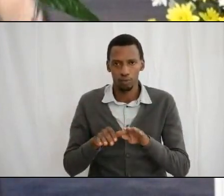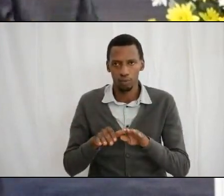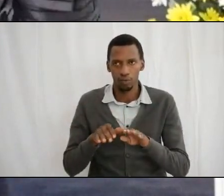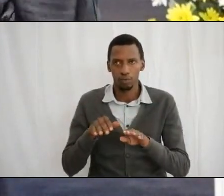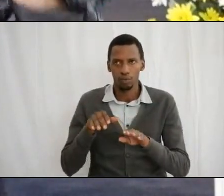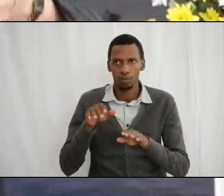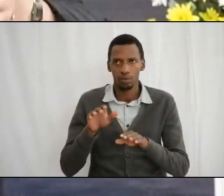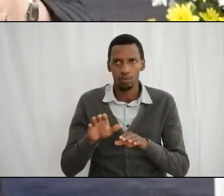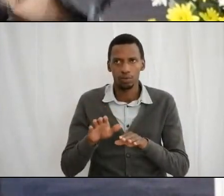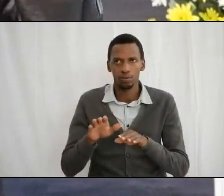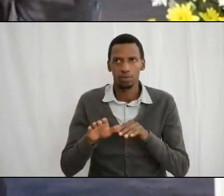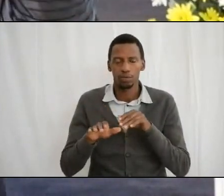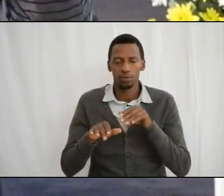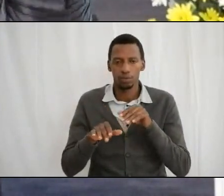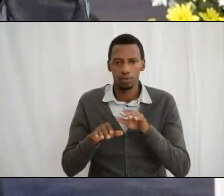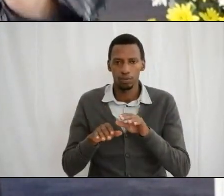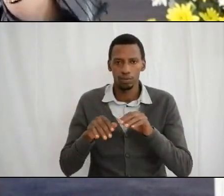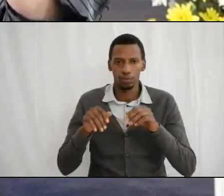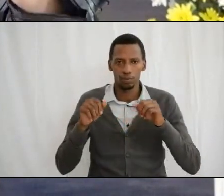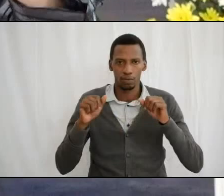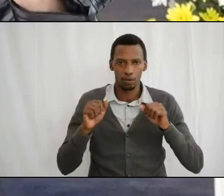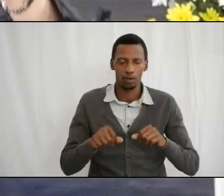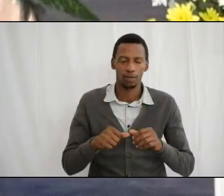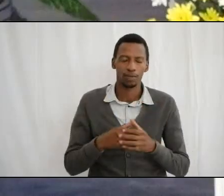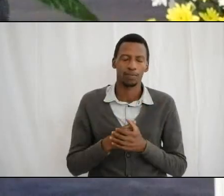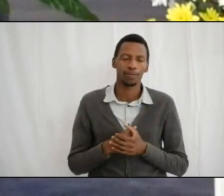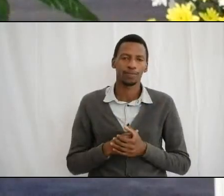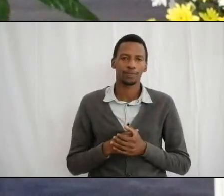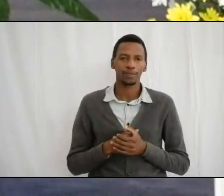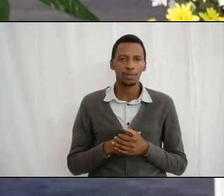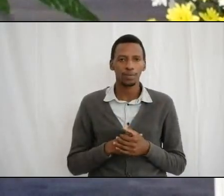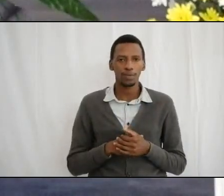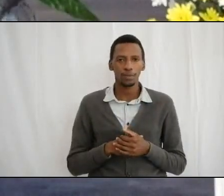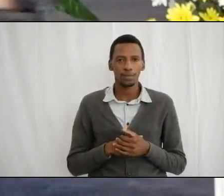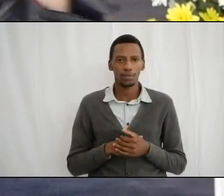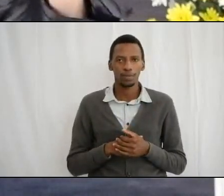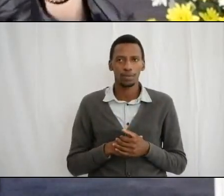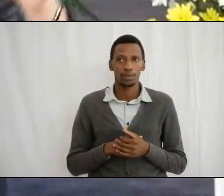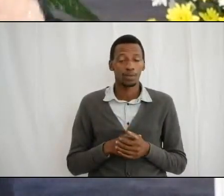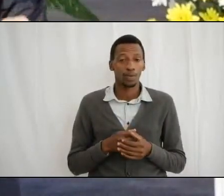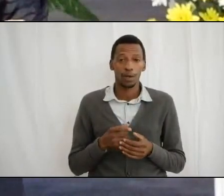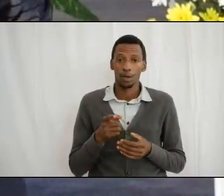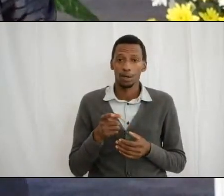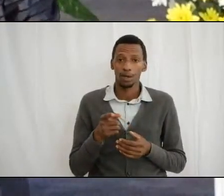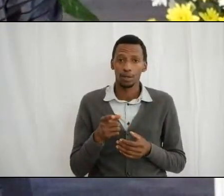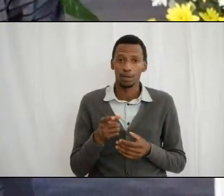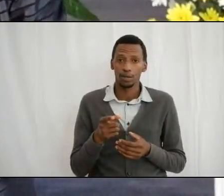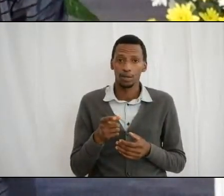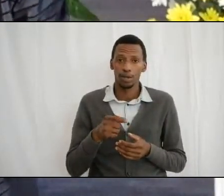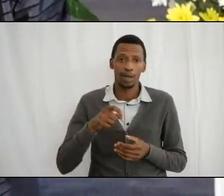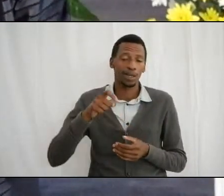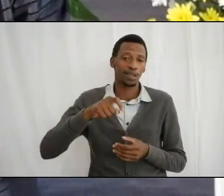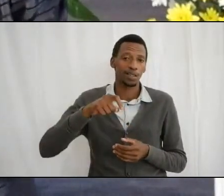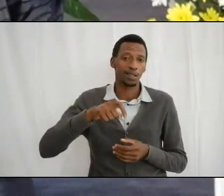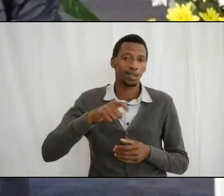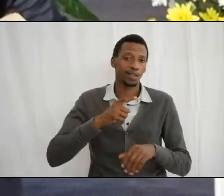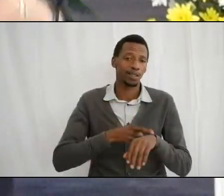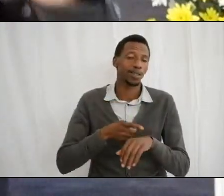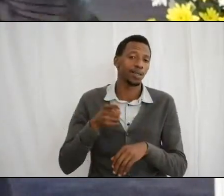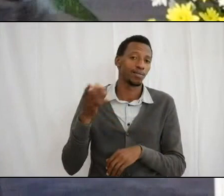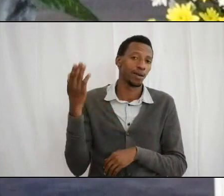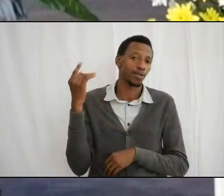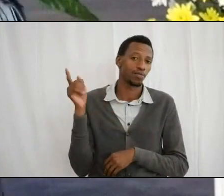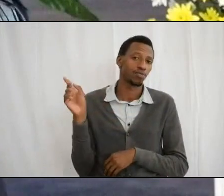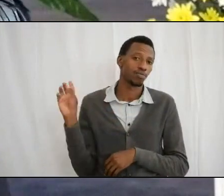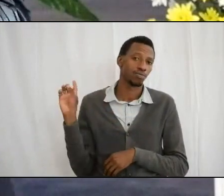the other, one foot in front of the other. And that's all that was required at that point.